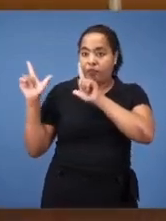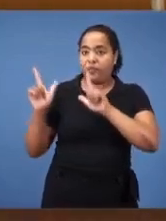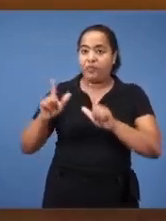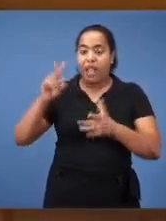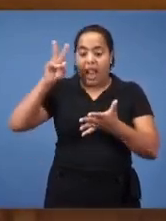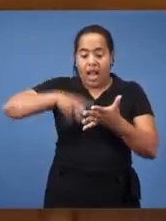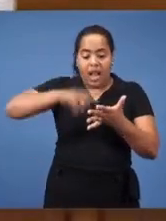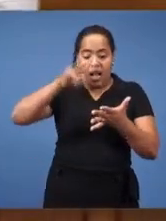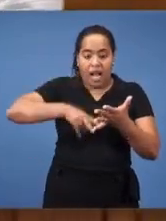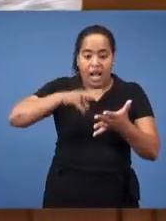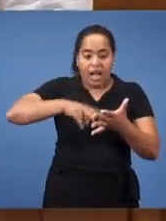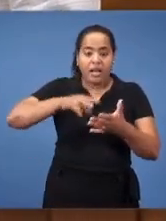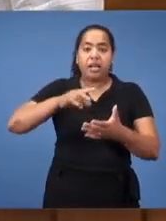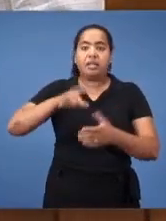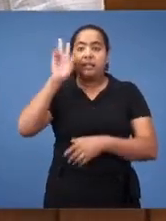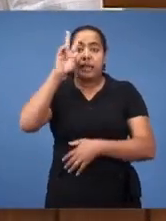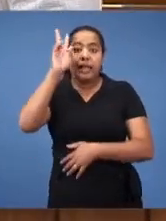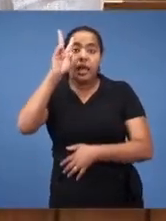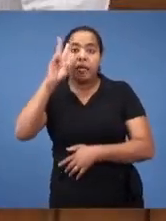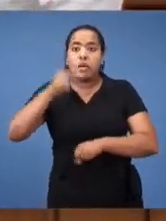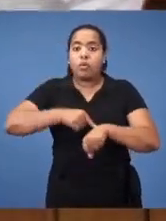It's important that you.